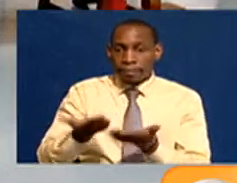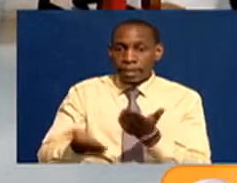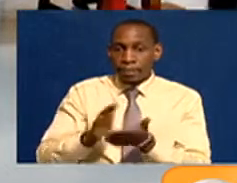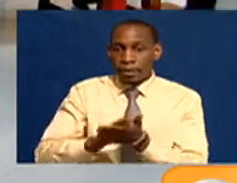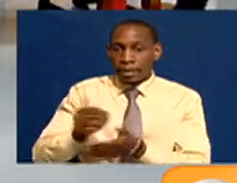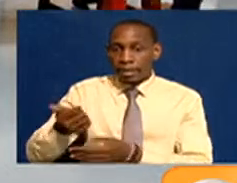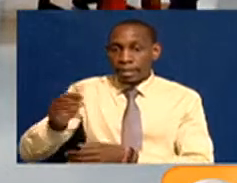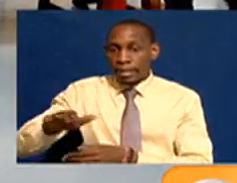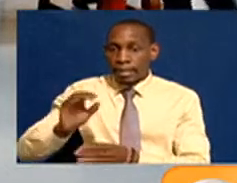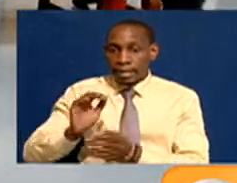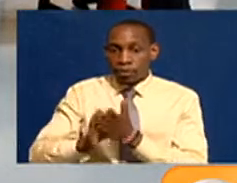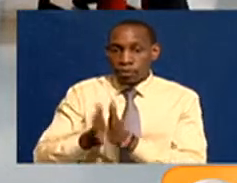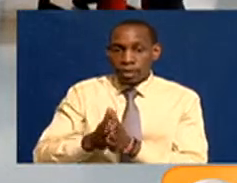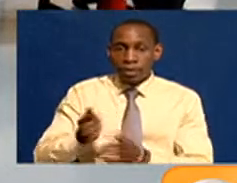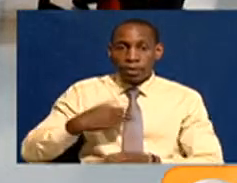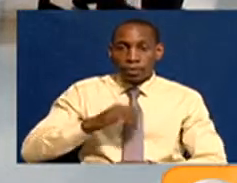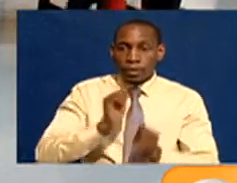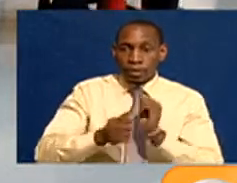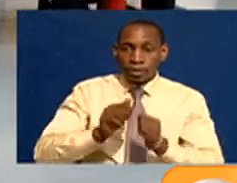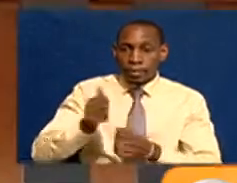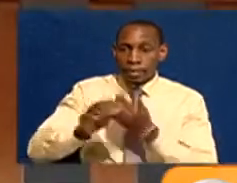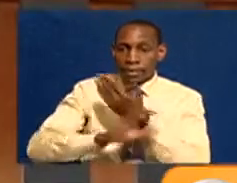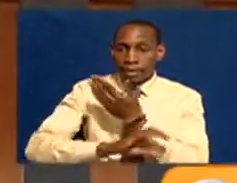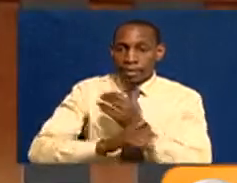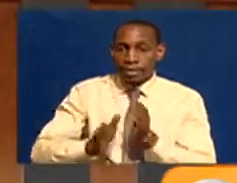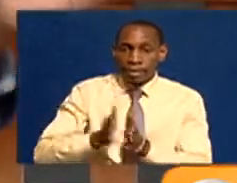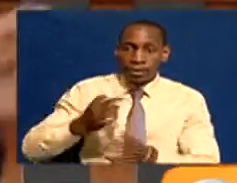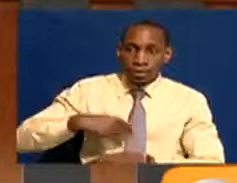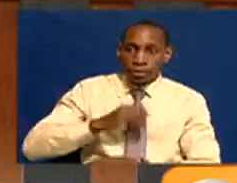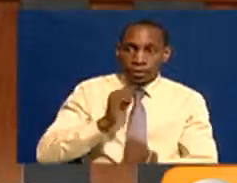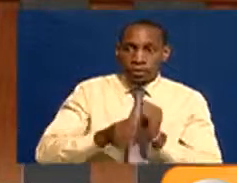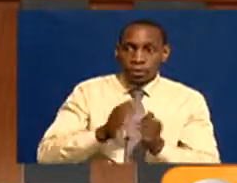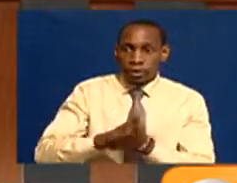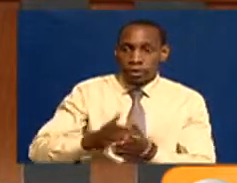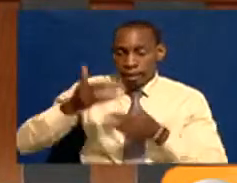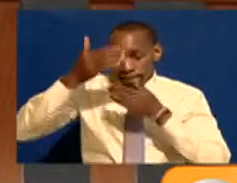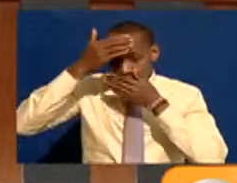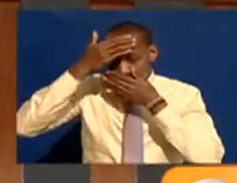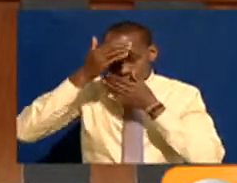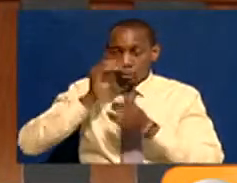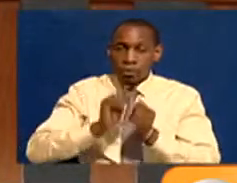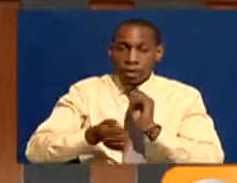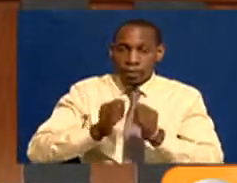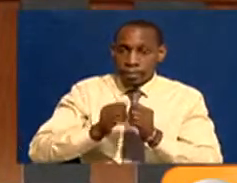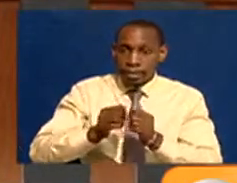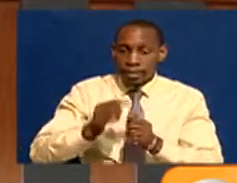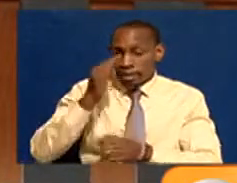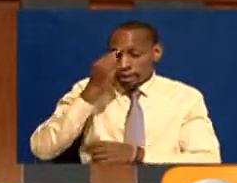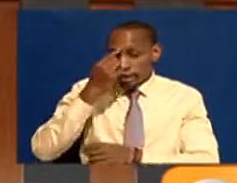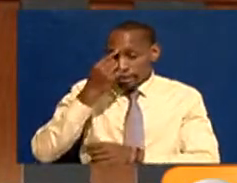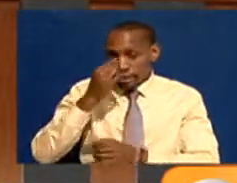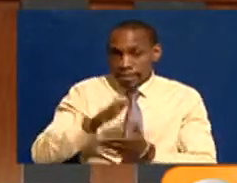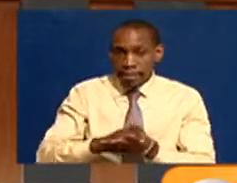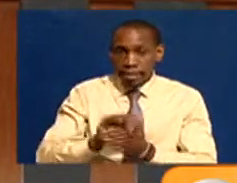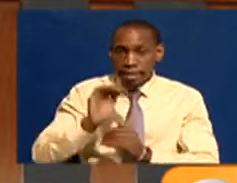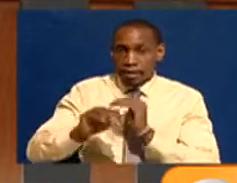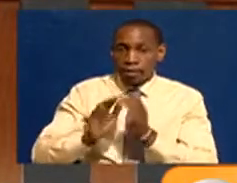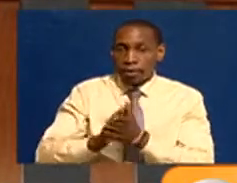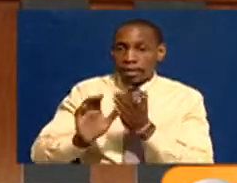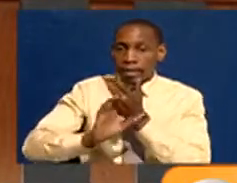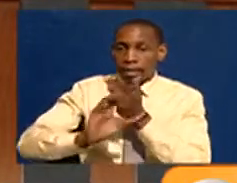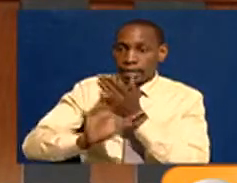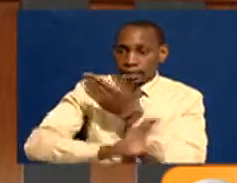are in competition. We are competing with other countries. We are competing with Morocco. We are competing with India, with Sri Lanka, and all these